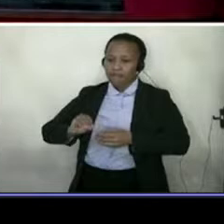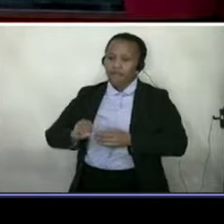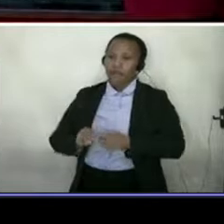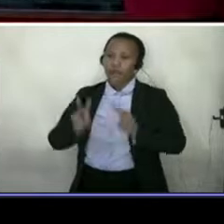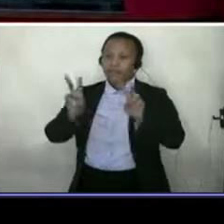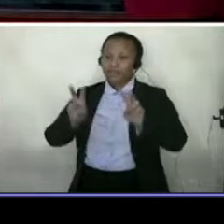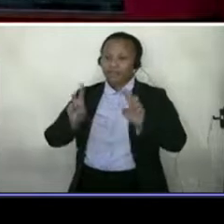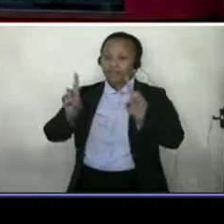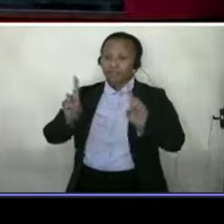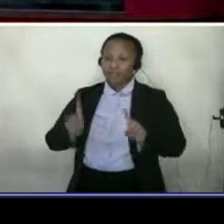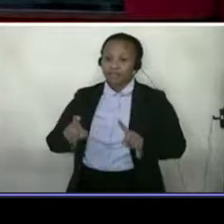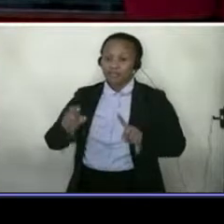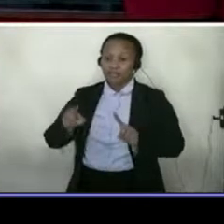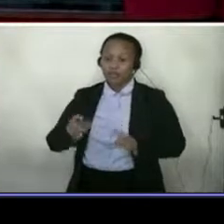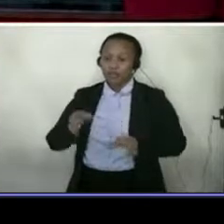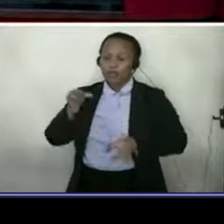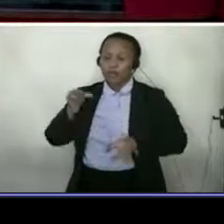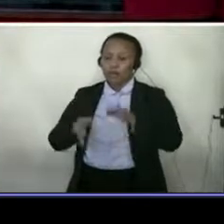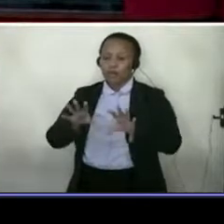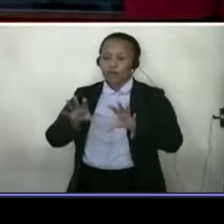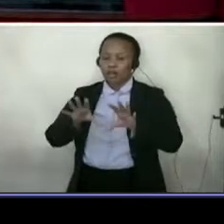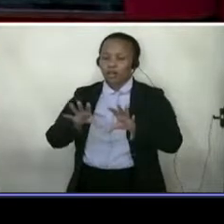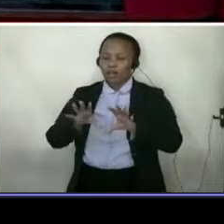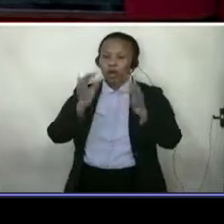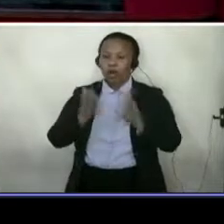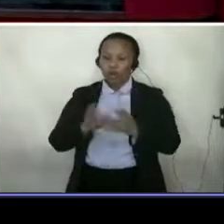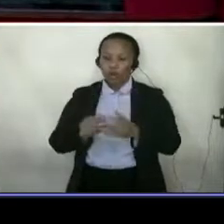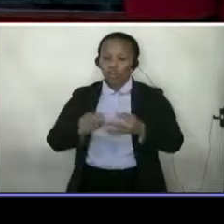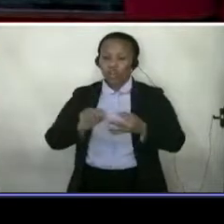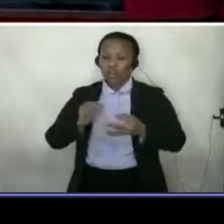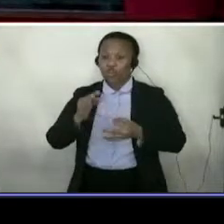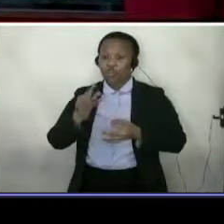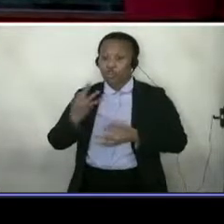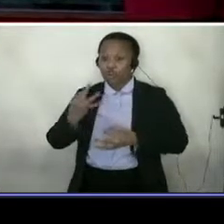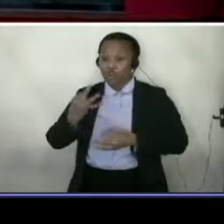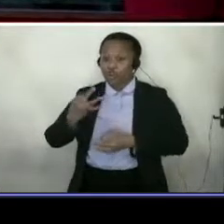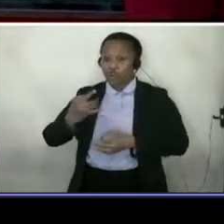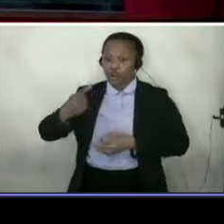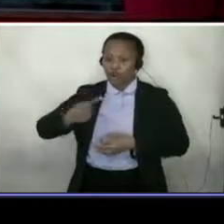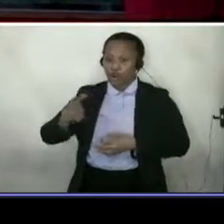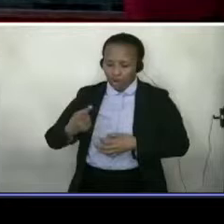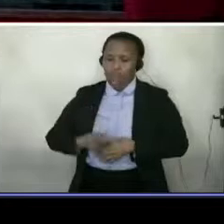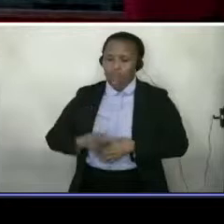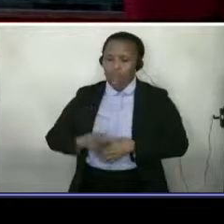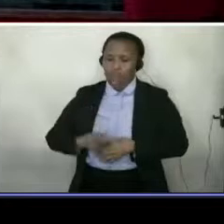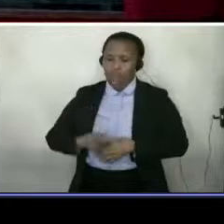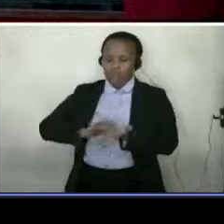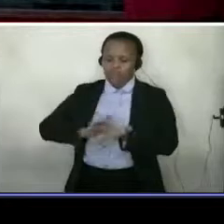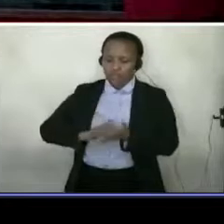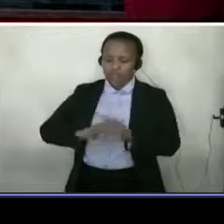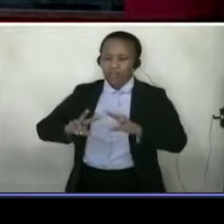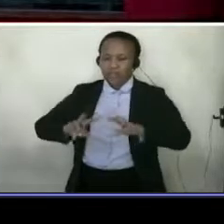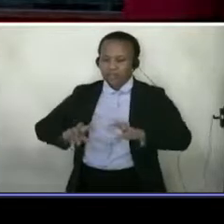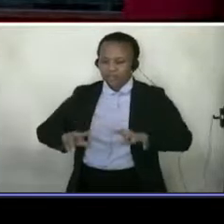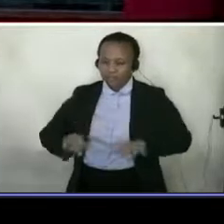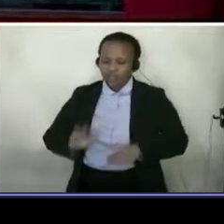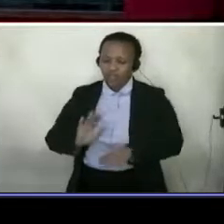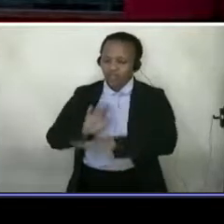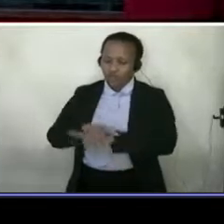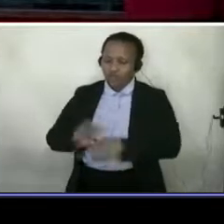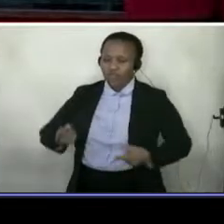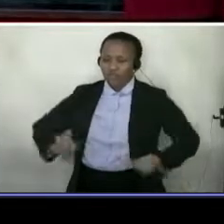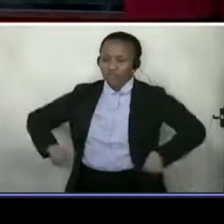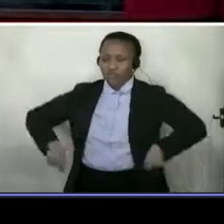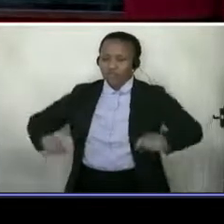principle of political will. Those three are irregular expenditure, forensic investigations, and consequence